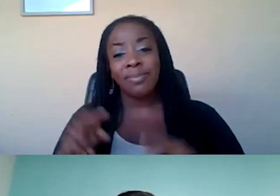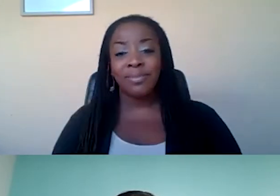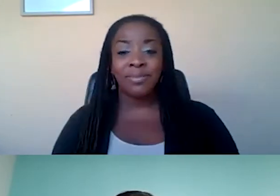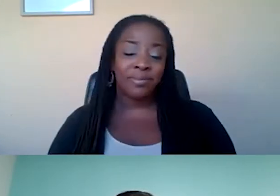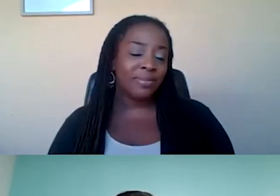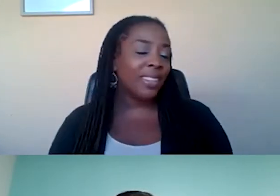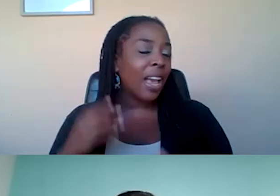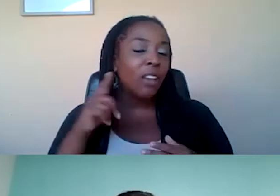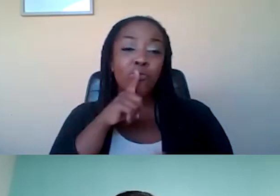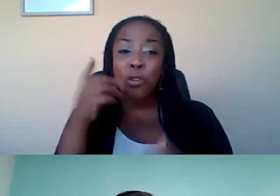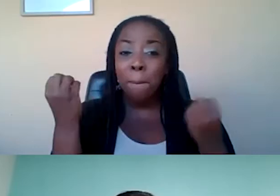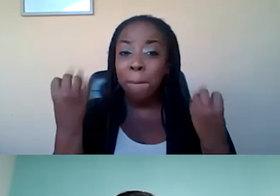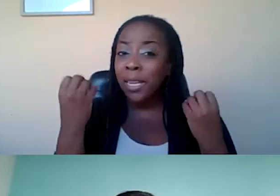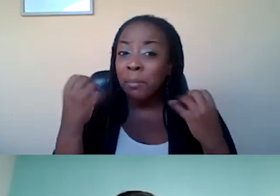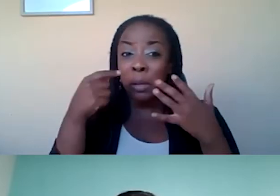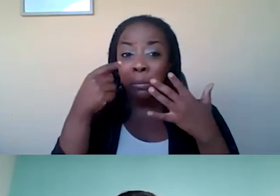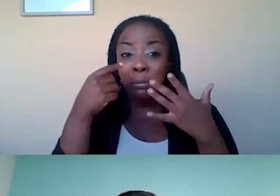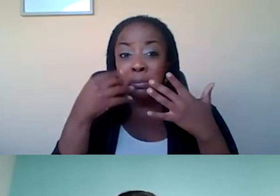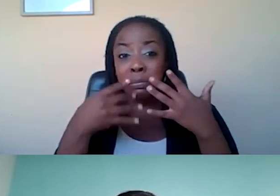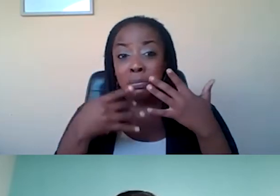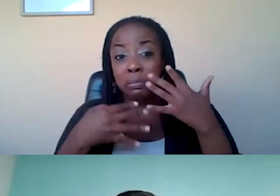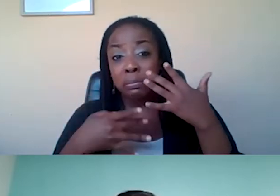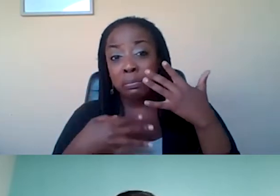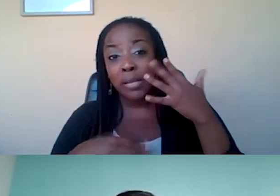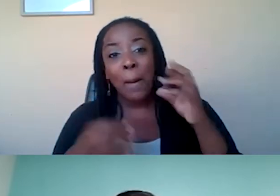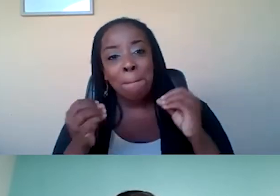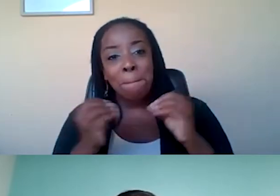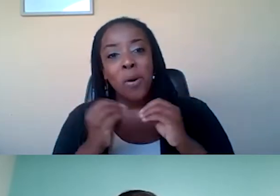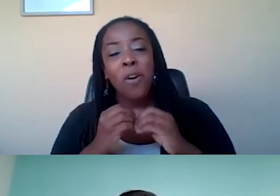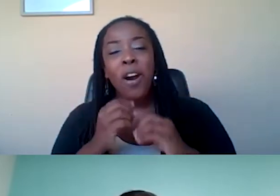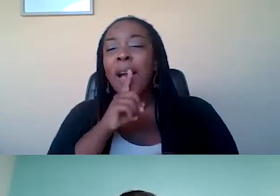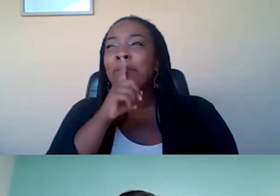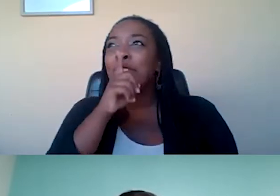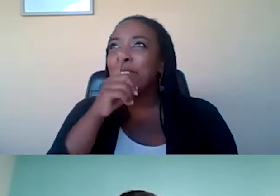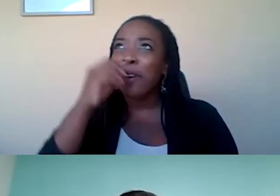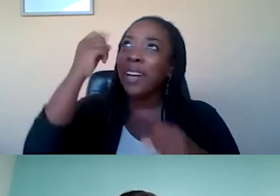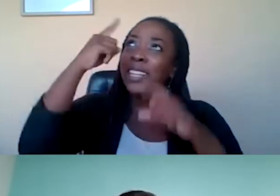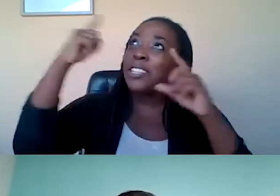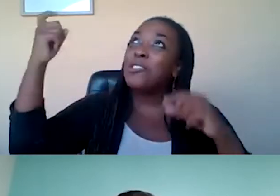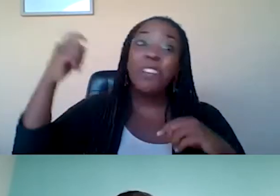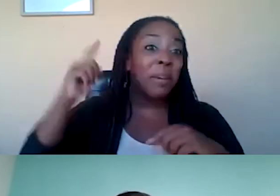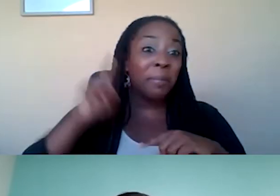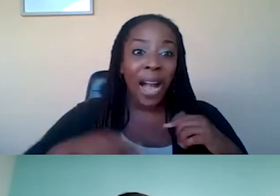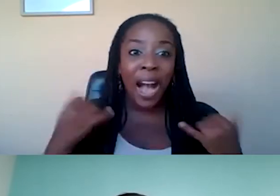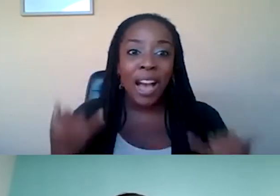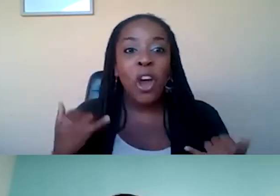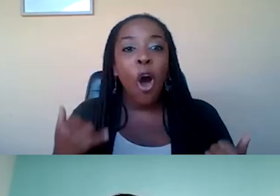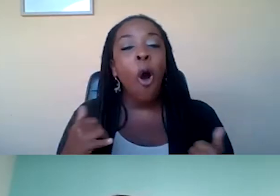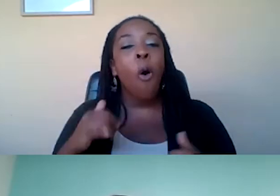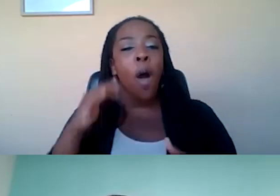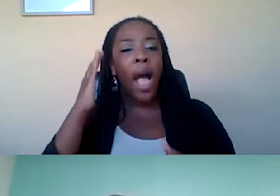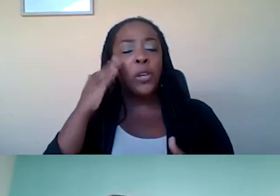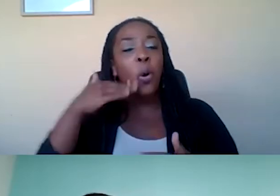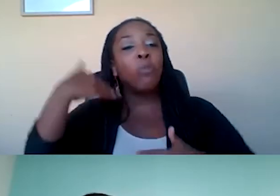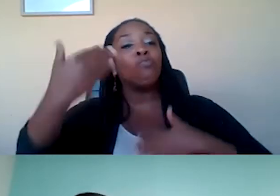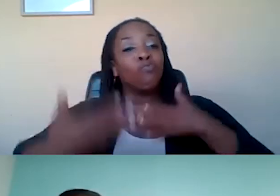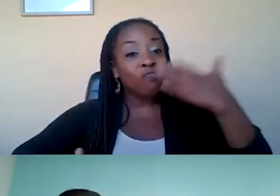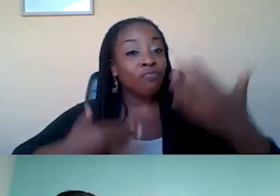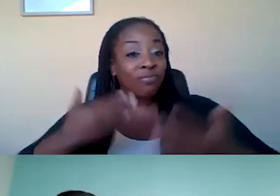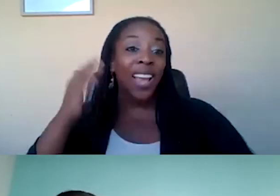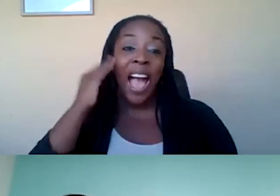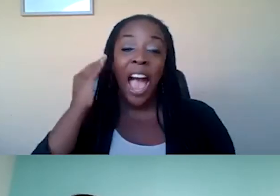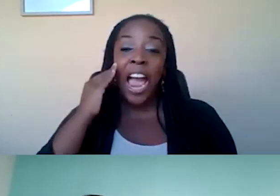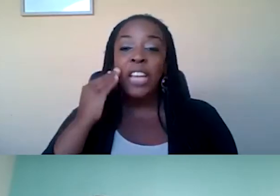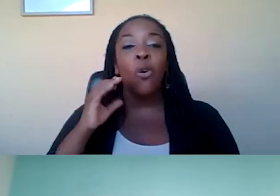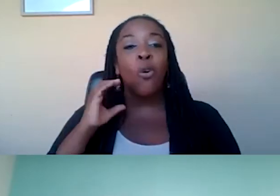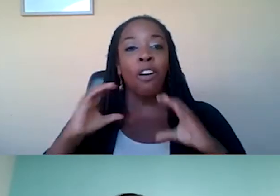there are many more benefits that we can't even think of or dream of right now, but as it unfolds, I'm sure the conversation next year